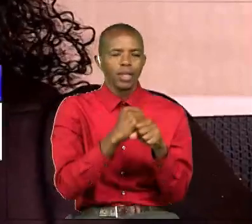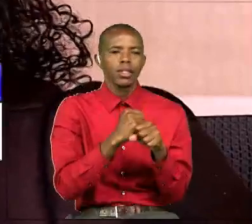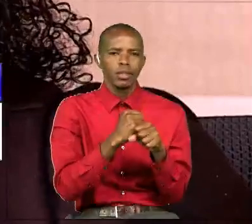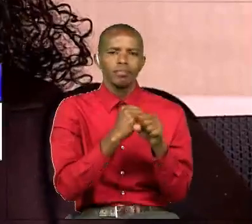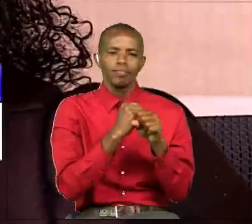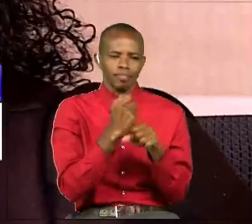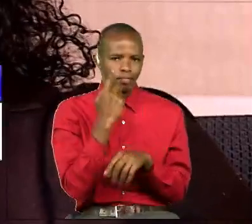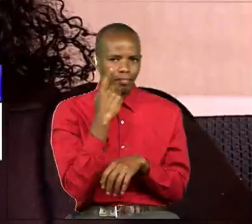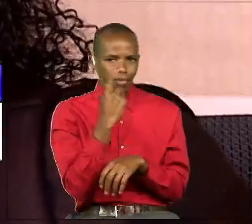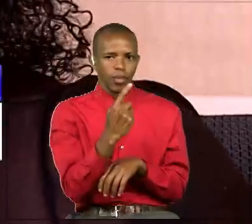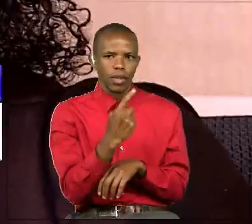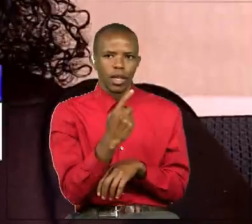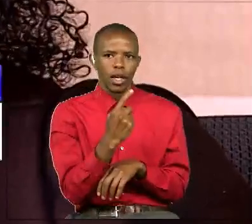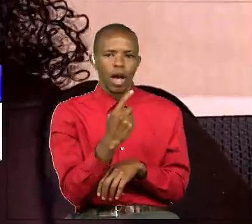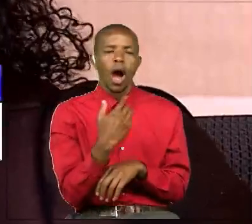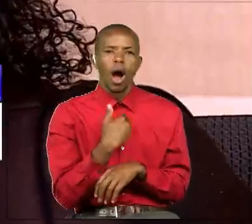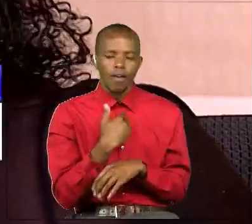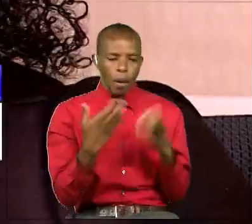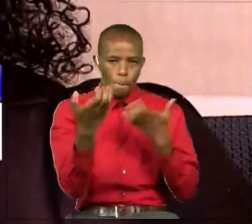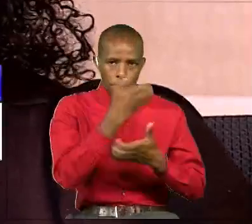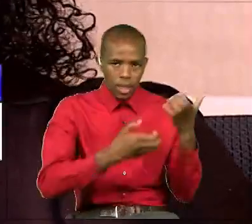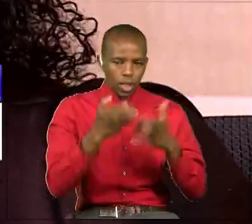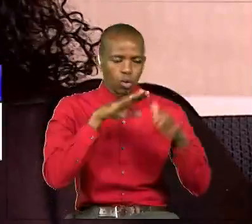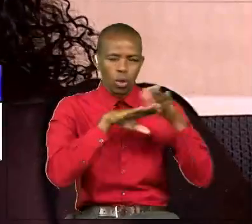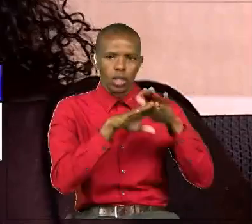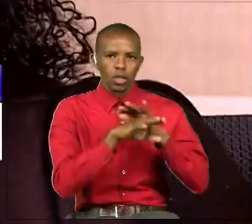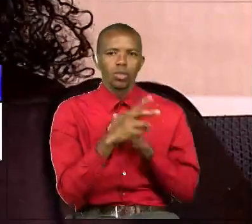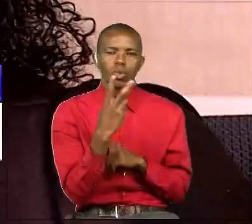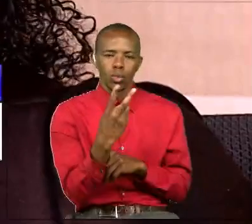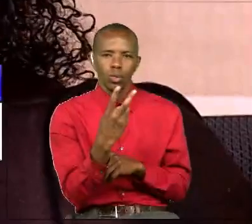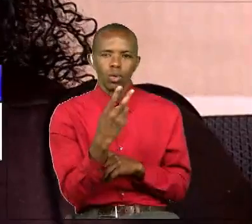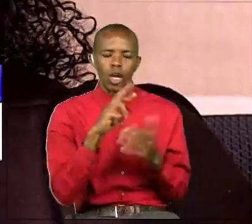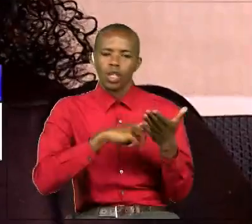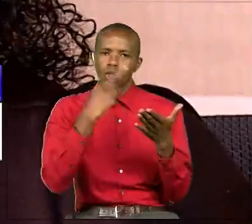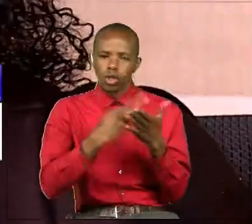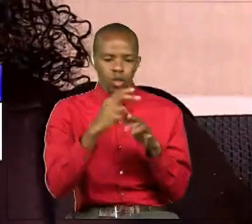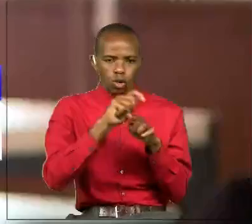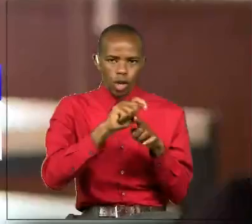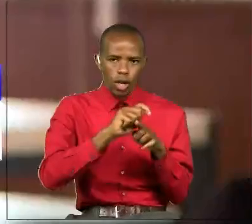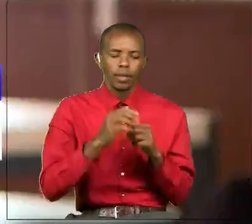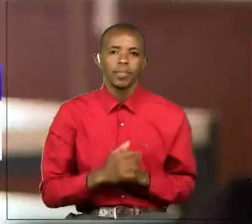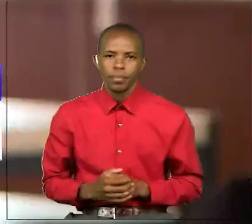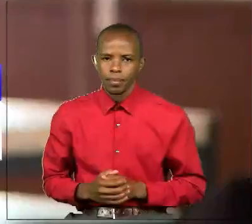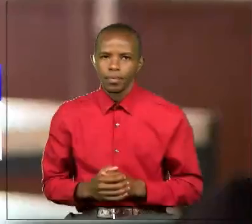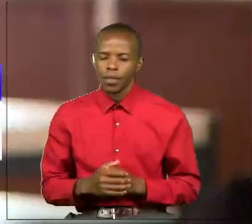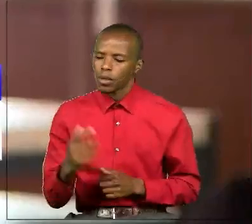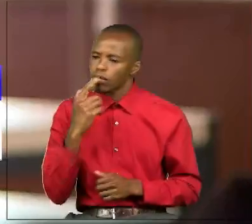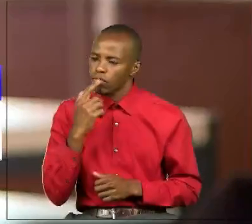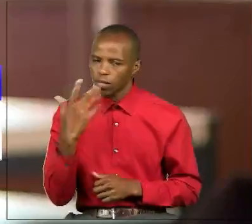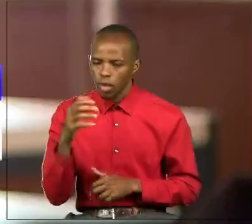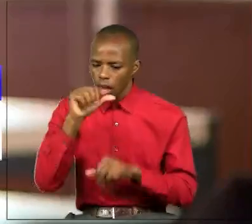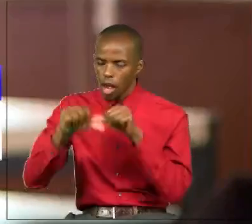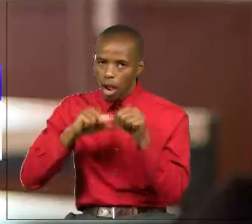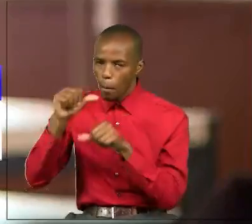that's really where we have a lot of micro enterprises that need more access to tools, resources, training, etc. You've mentioned